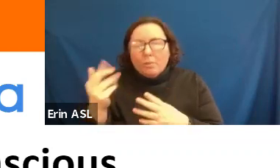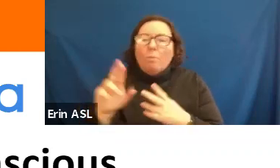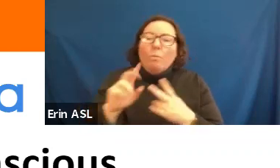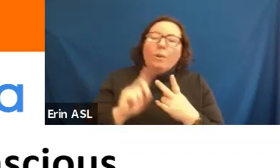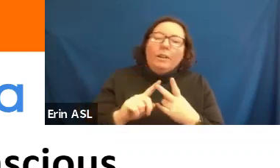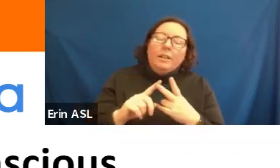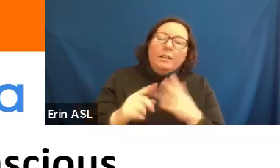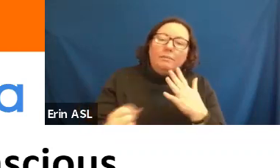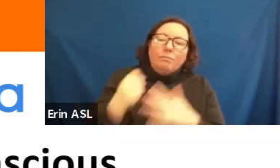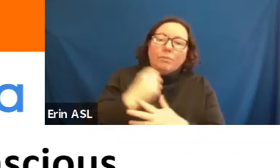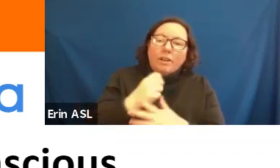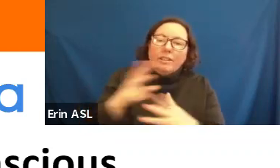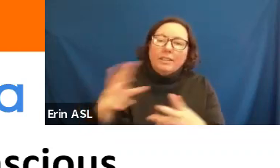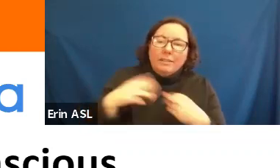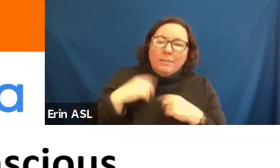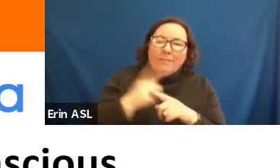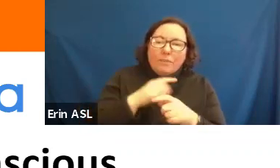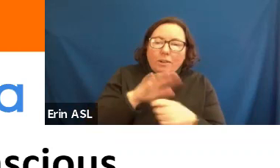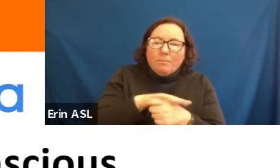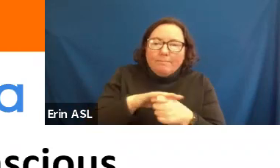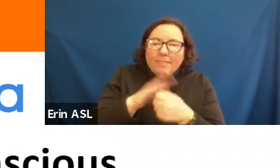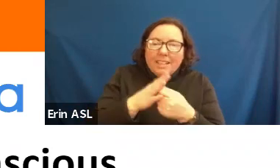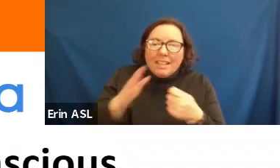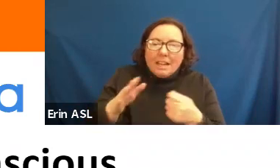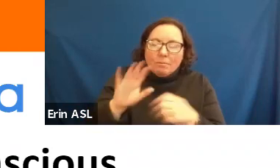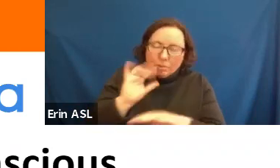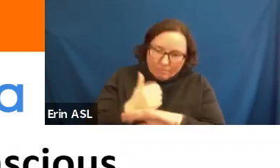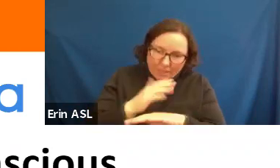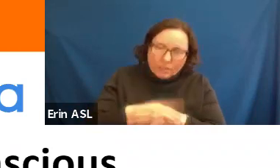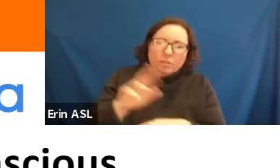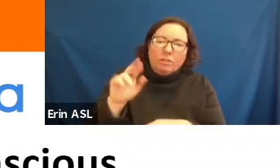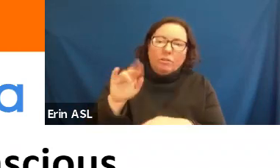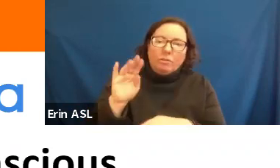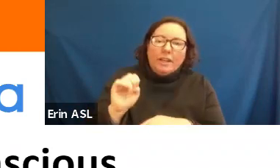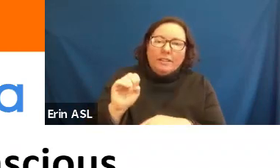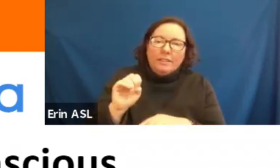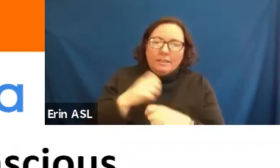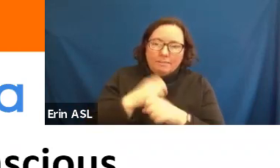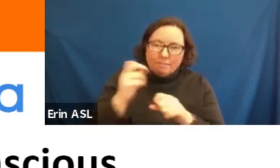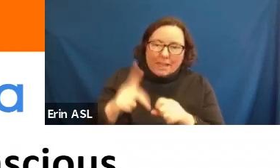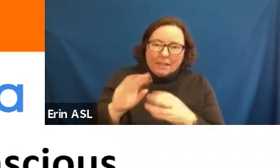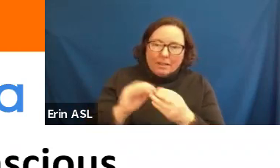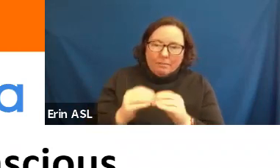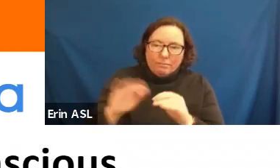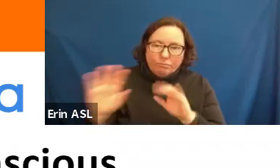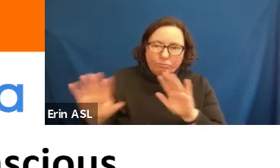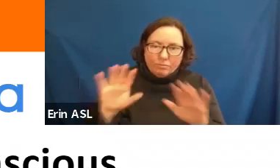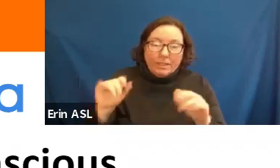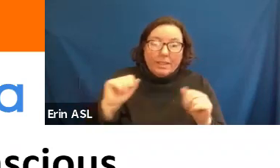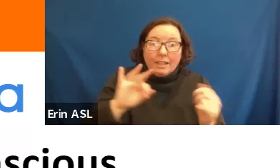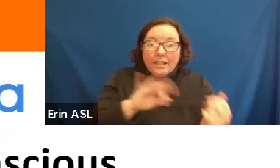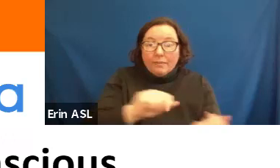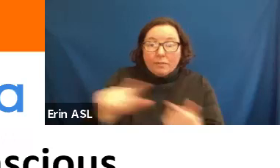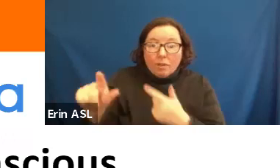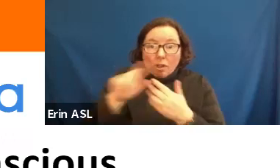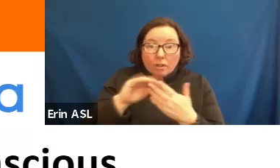prioritizing admission from certain neighborhoods based on racial composition, so long as all